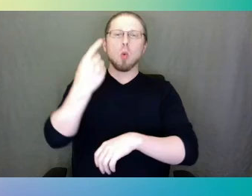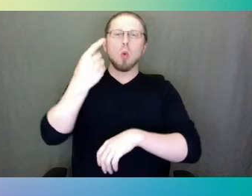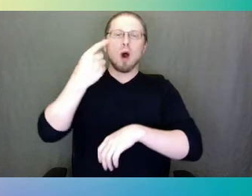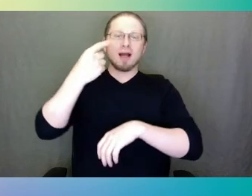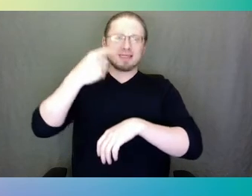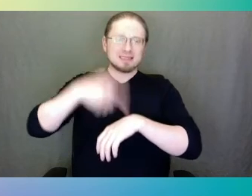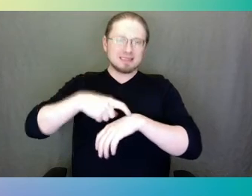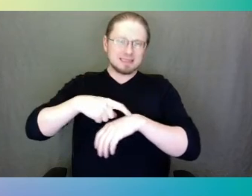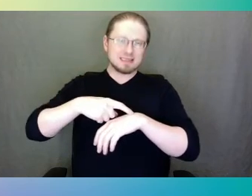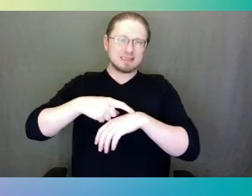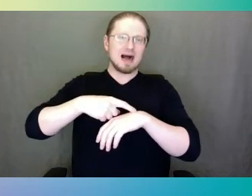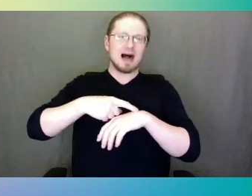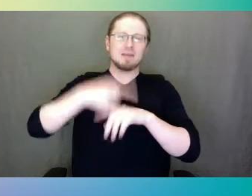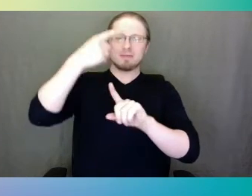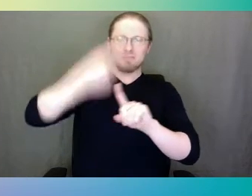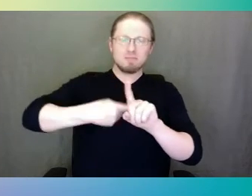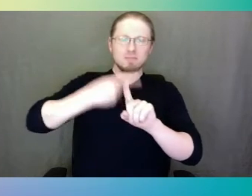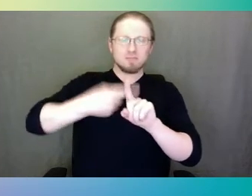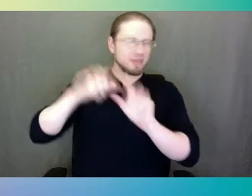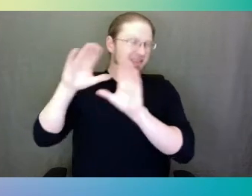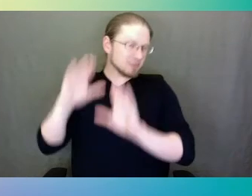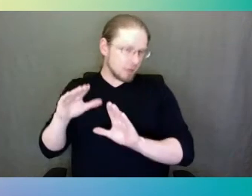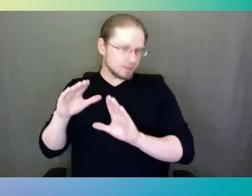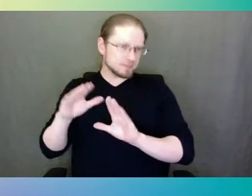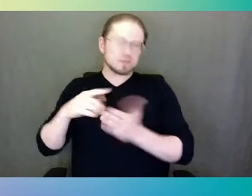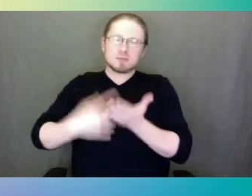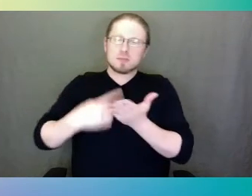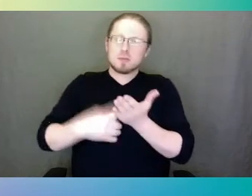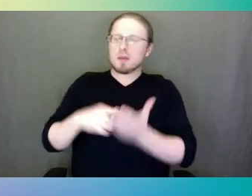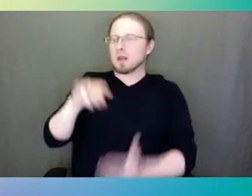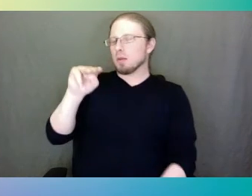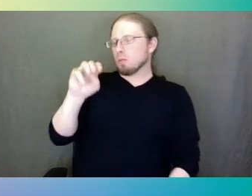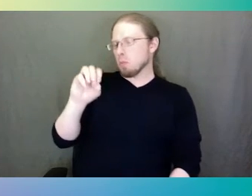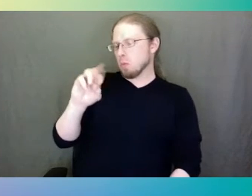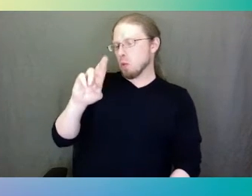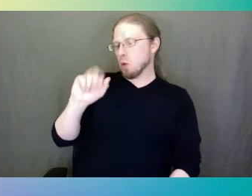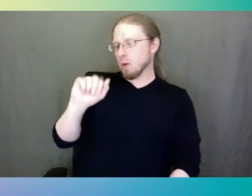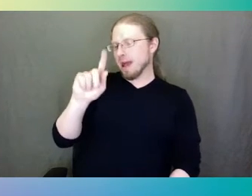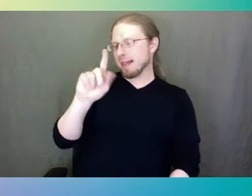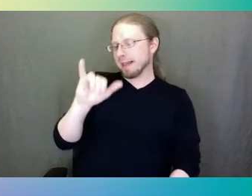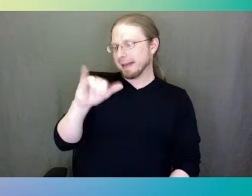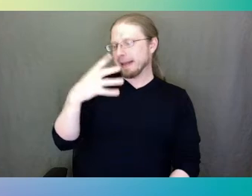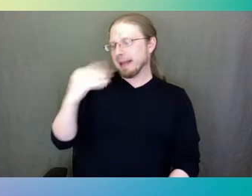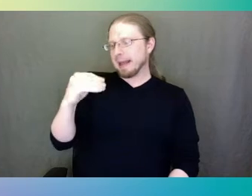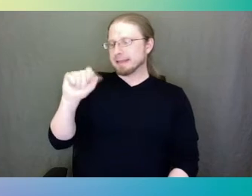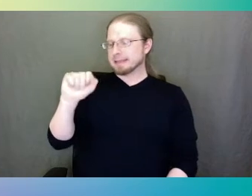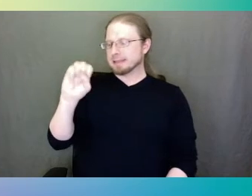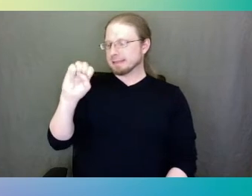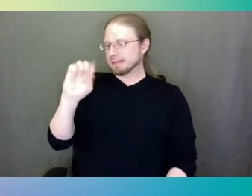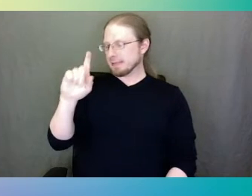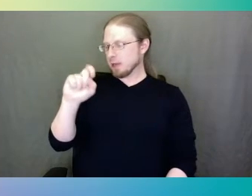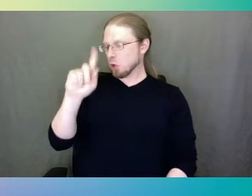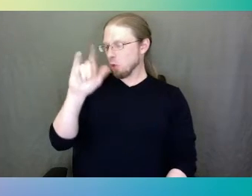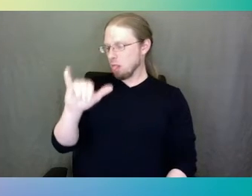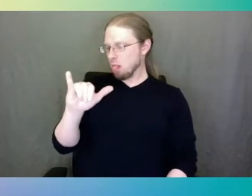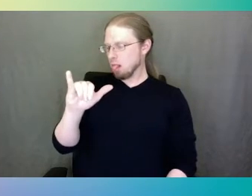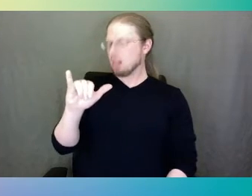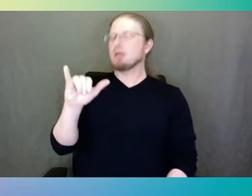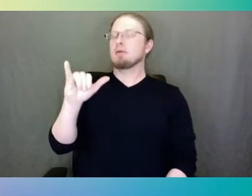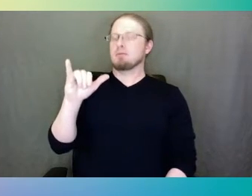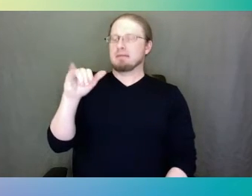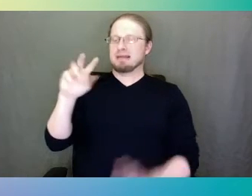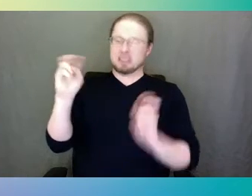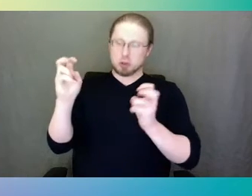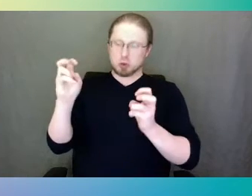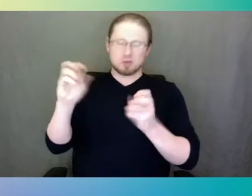to discuss morality and sexual issues and how Quakers should be perceiving these issues. For